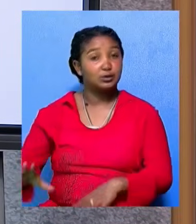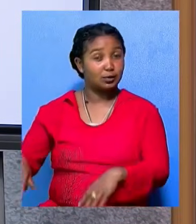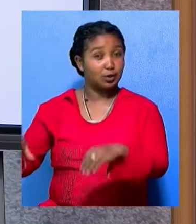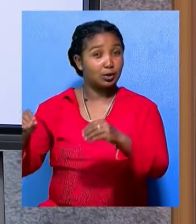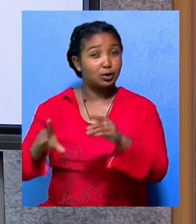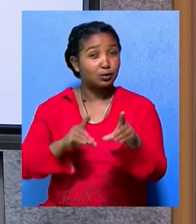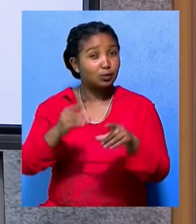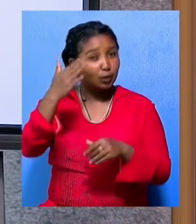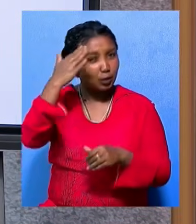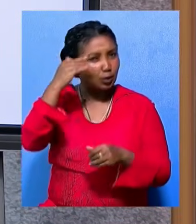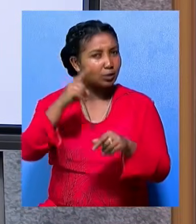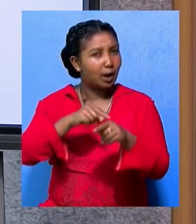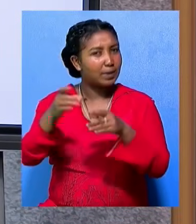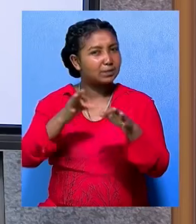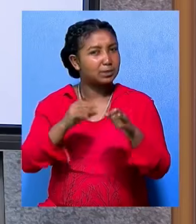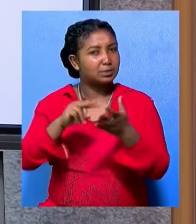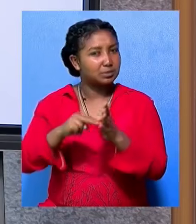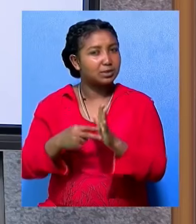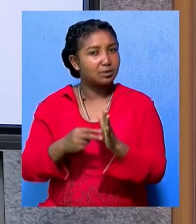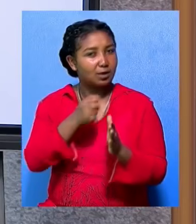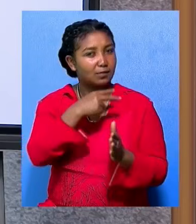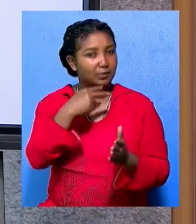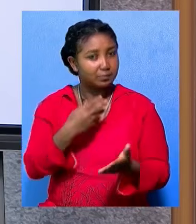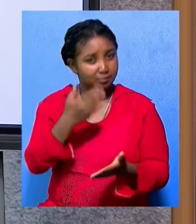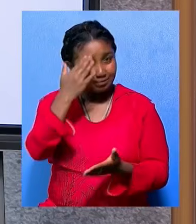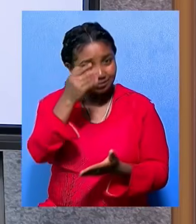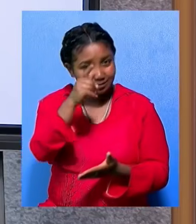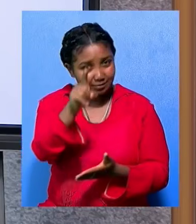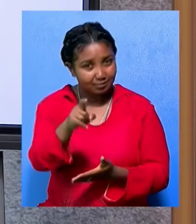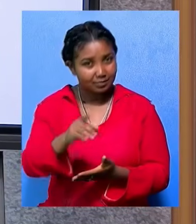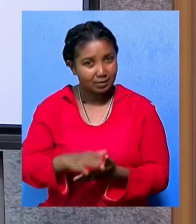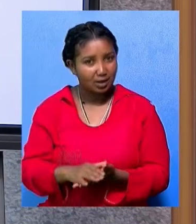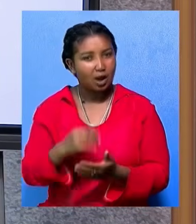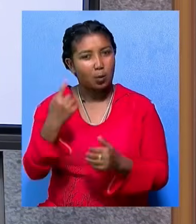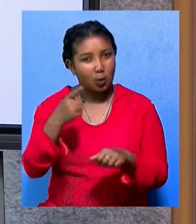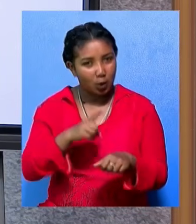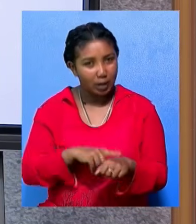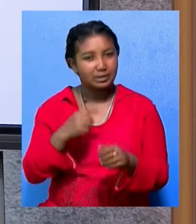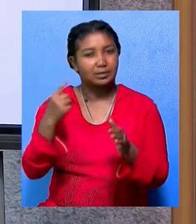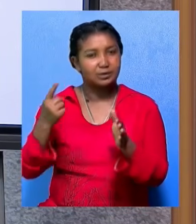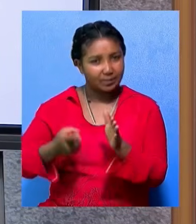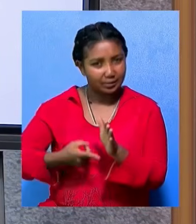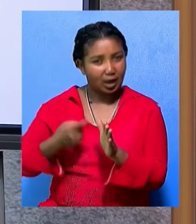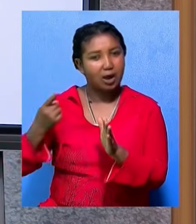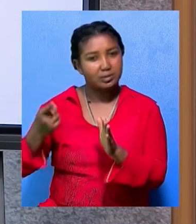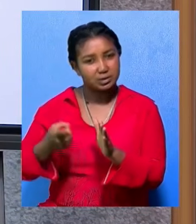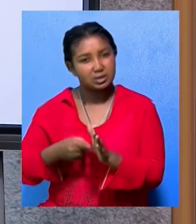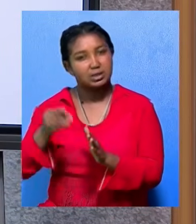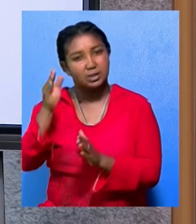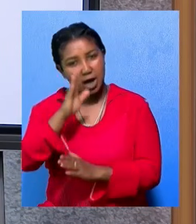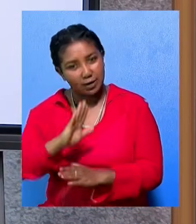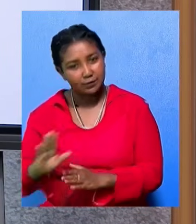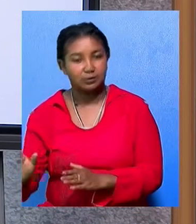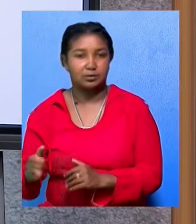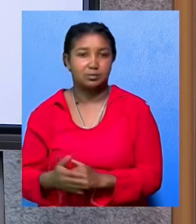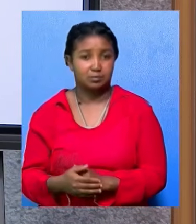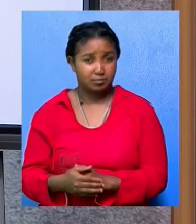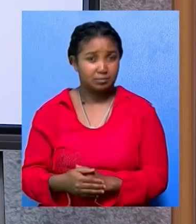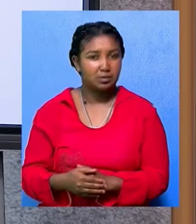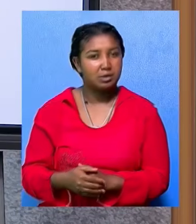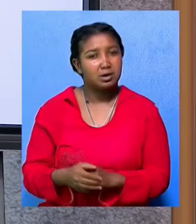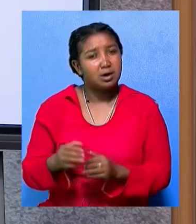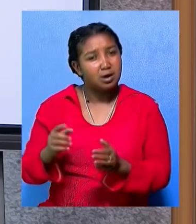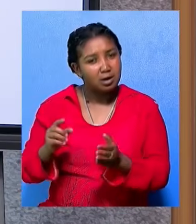Students, do you know what time expressions of adverbs of frequency? Just like always, sometimes, never,